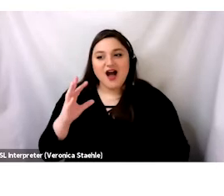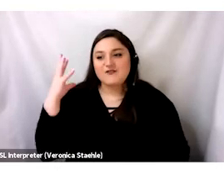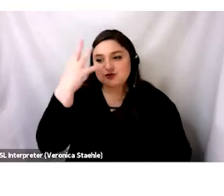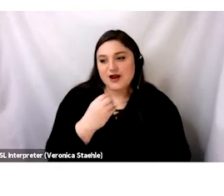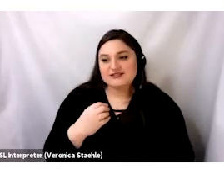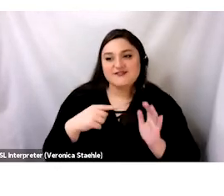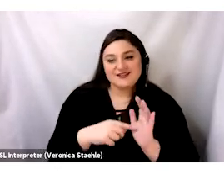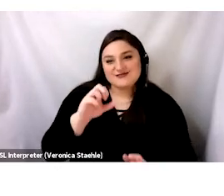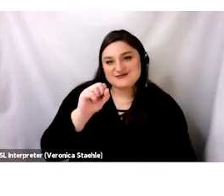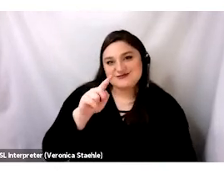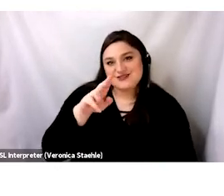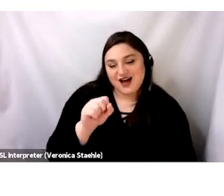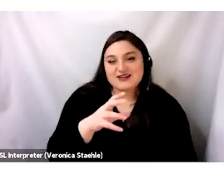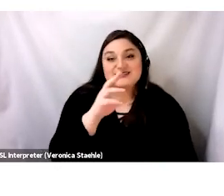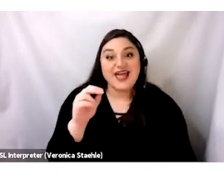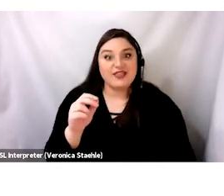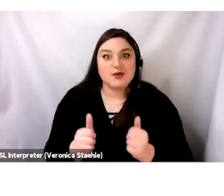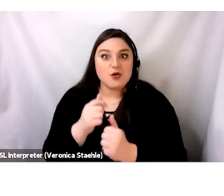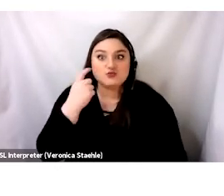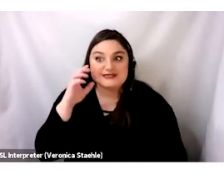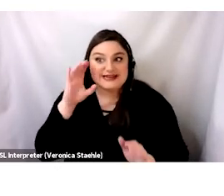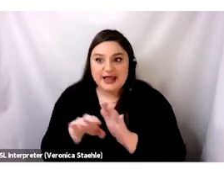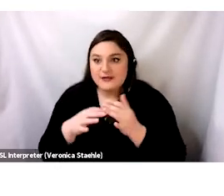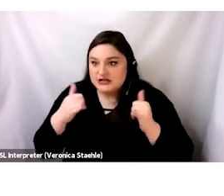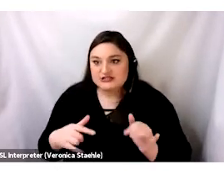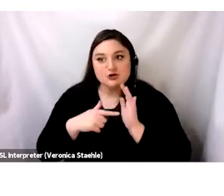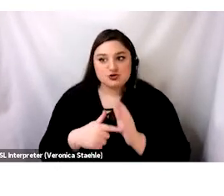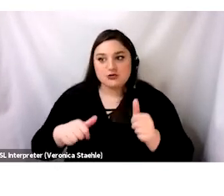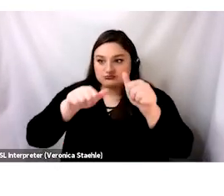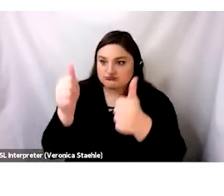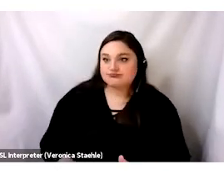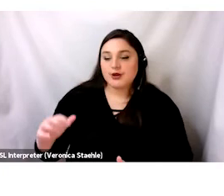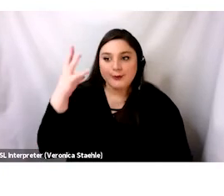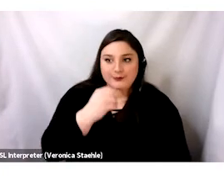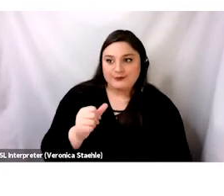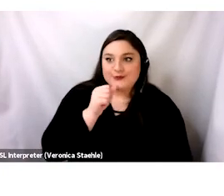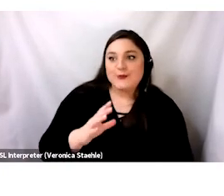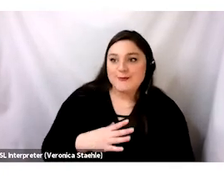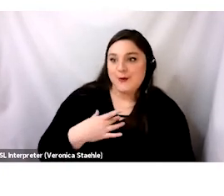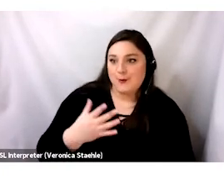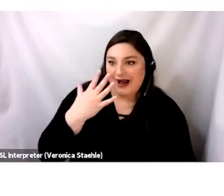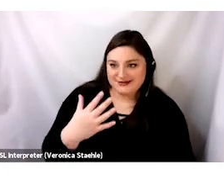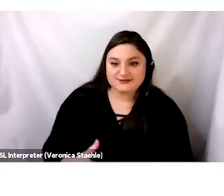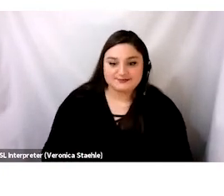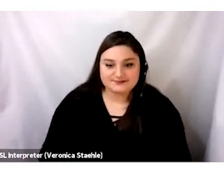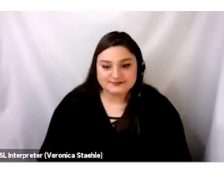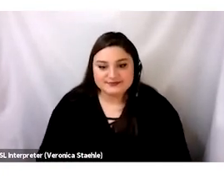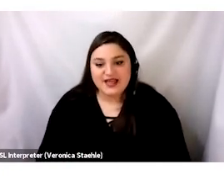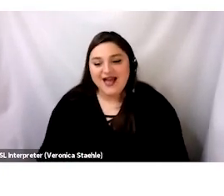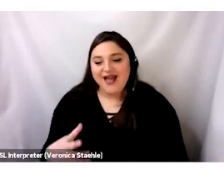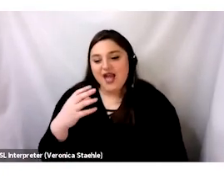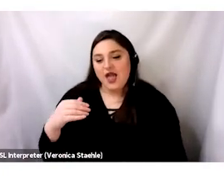even the most recent image alludes to that. The Gibson girl image went like this. You're a member of upper class